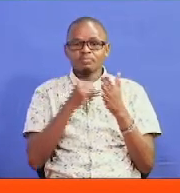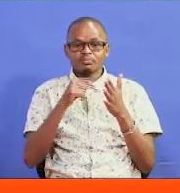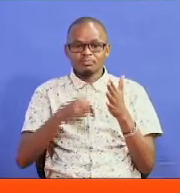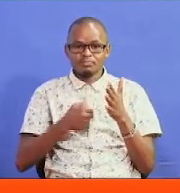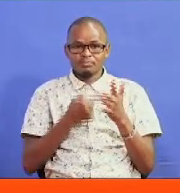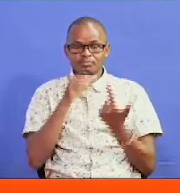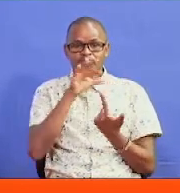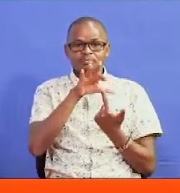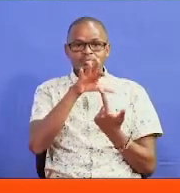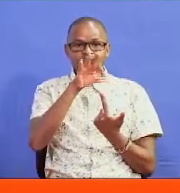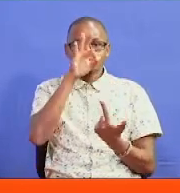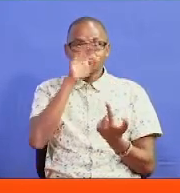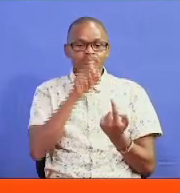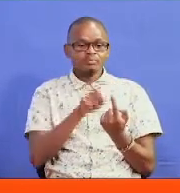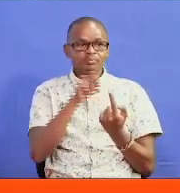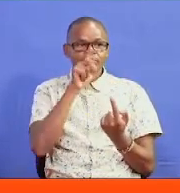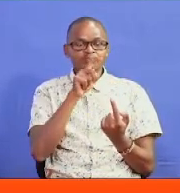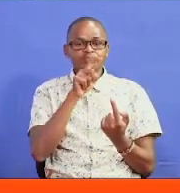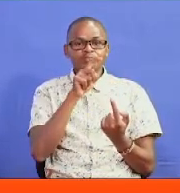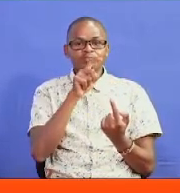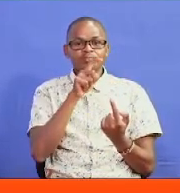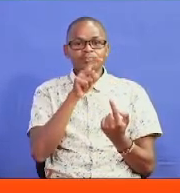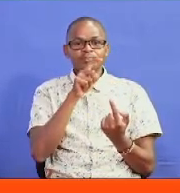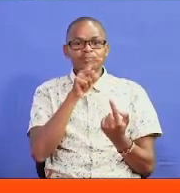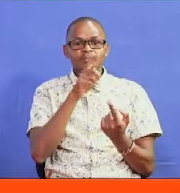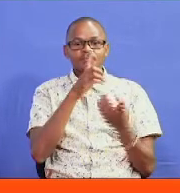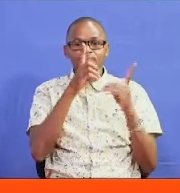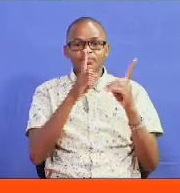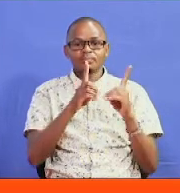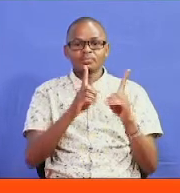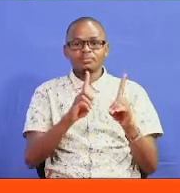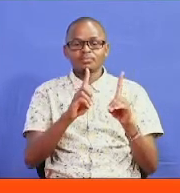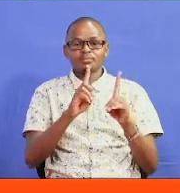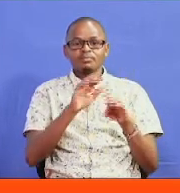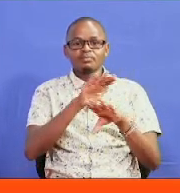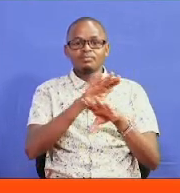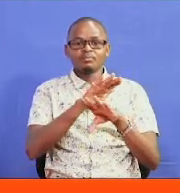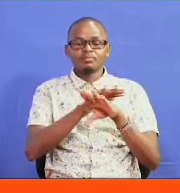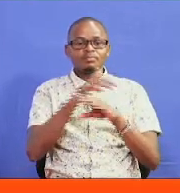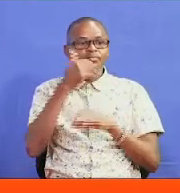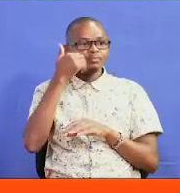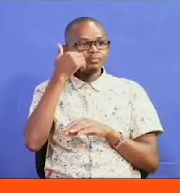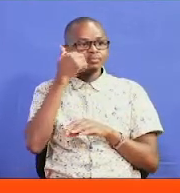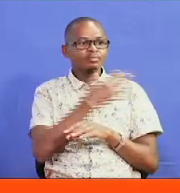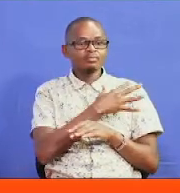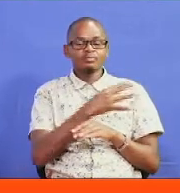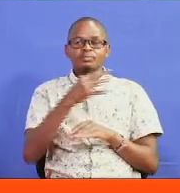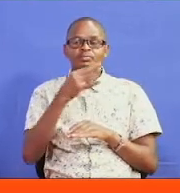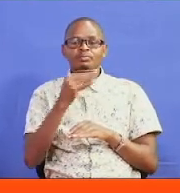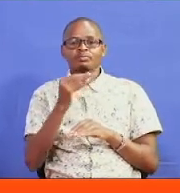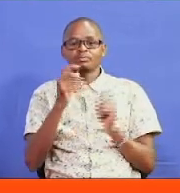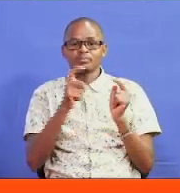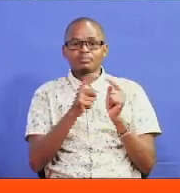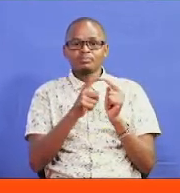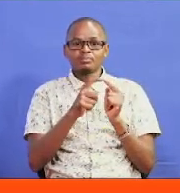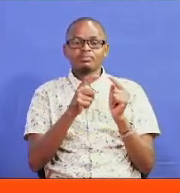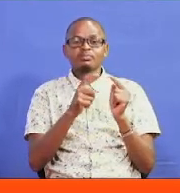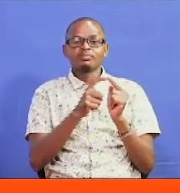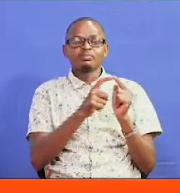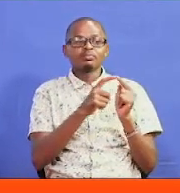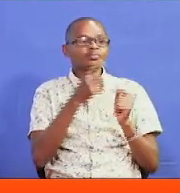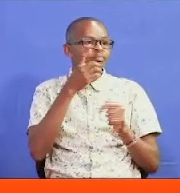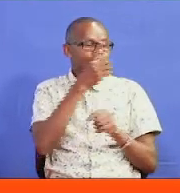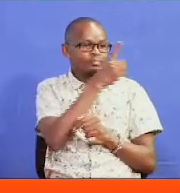has specific tests. So depending on the disease and the test that